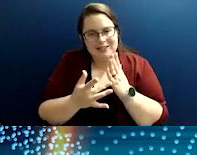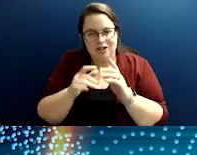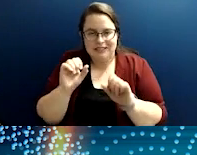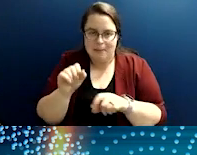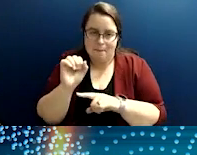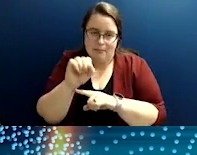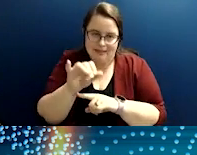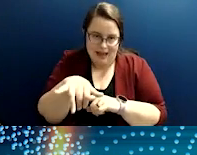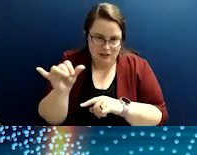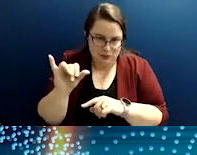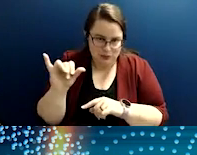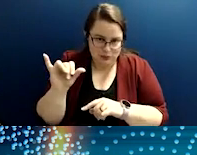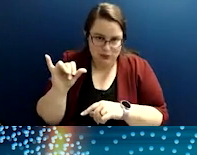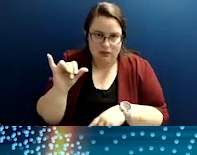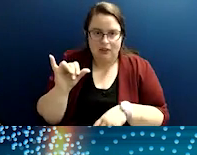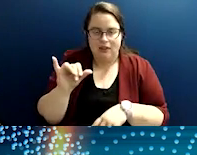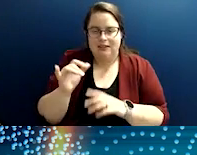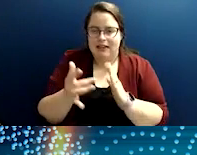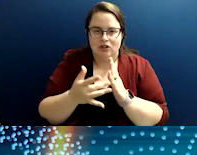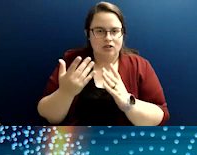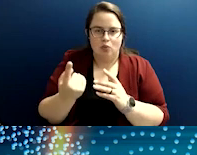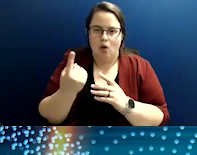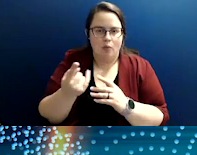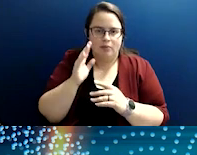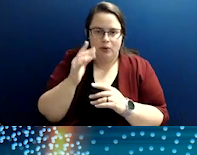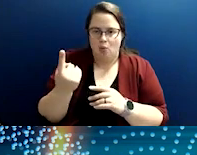that too. They're always going to be one step ahead of us.